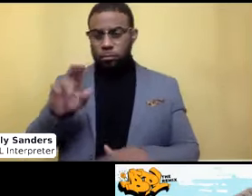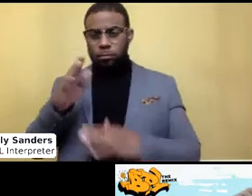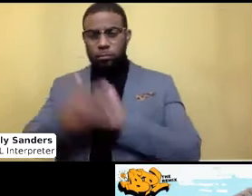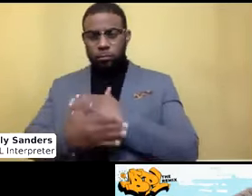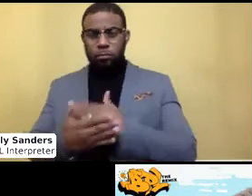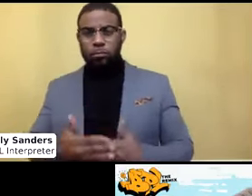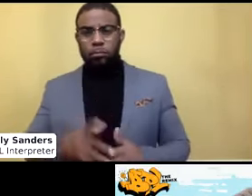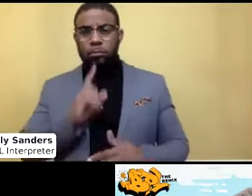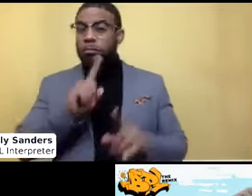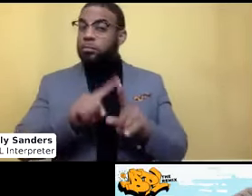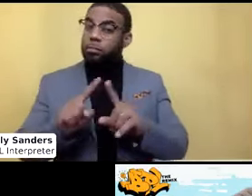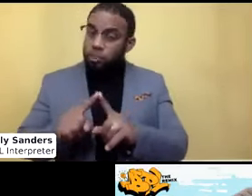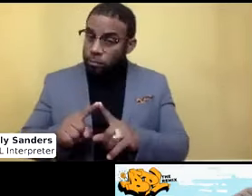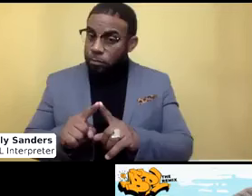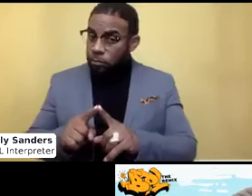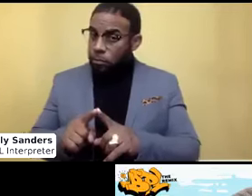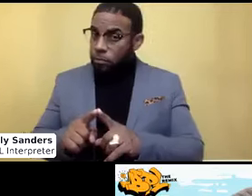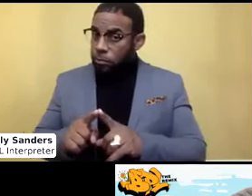are